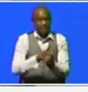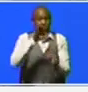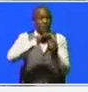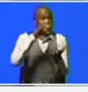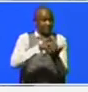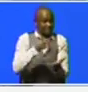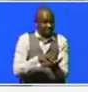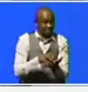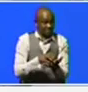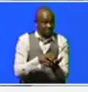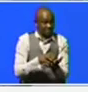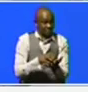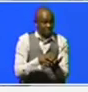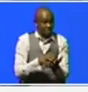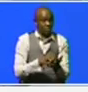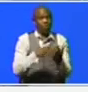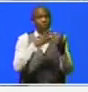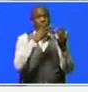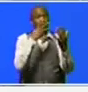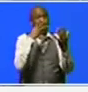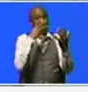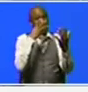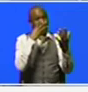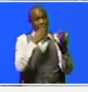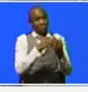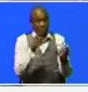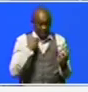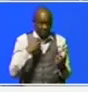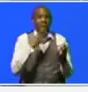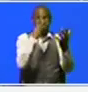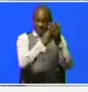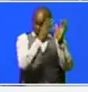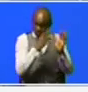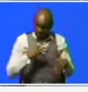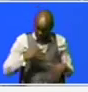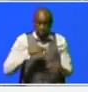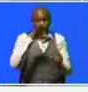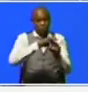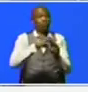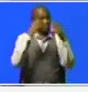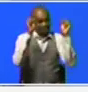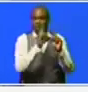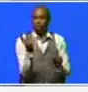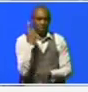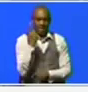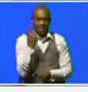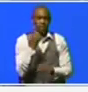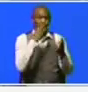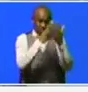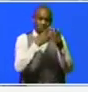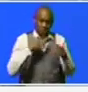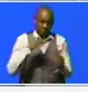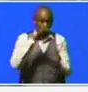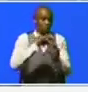station for prison, and prisoners only vote for president alone. And therefore that